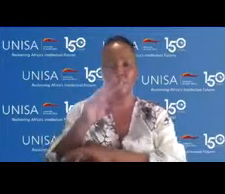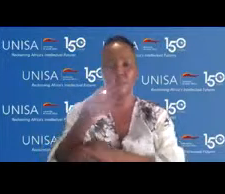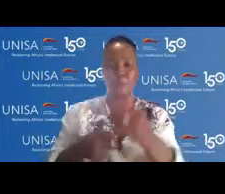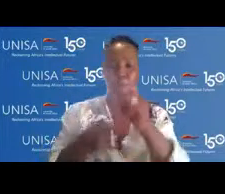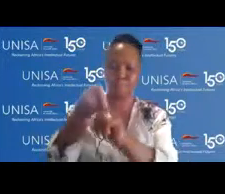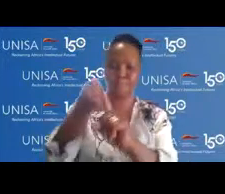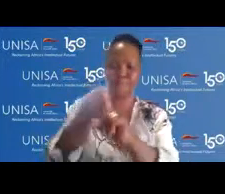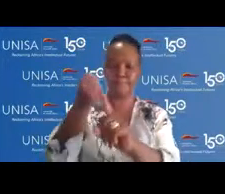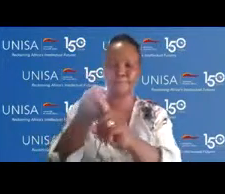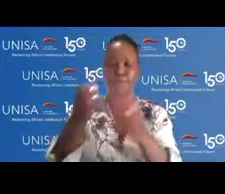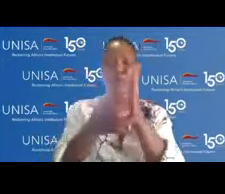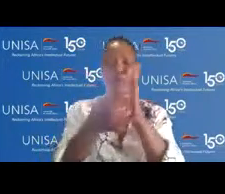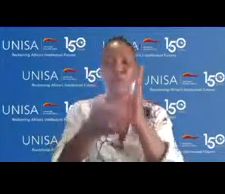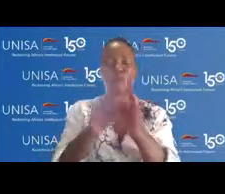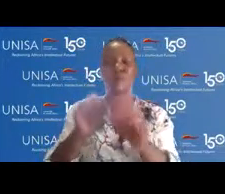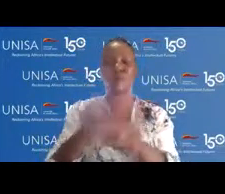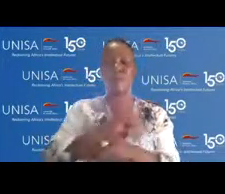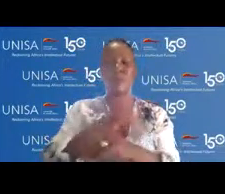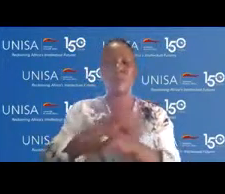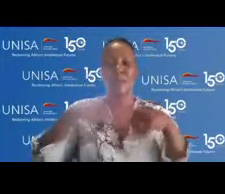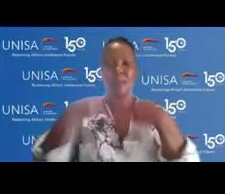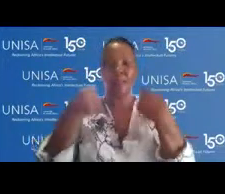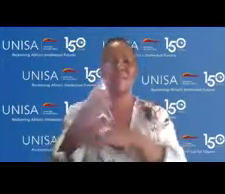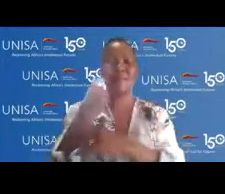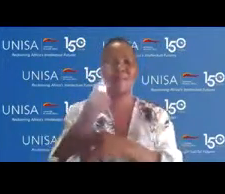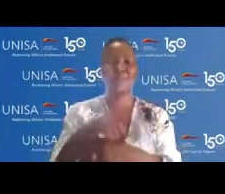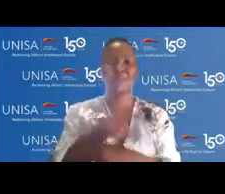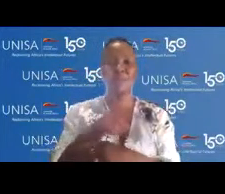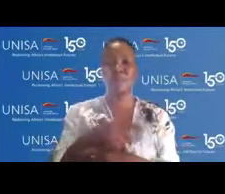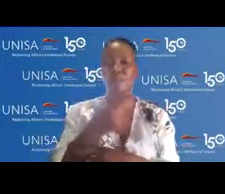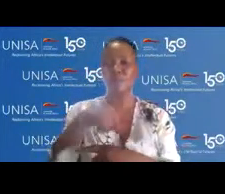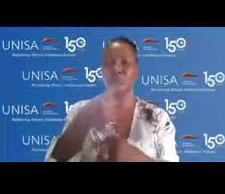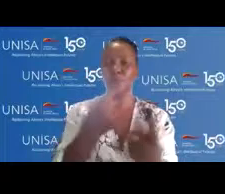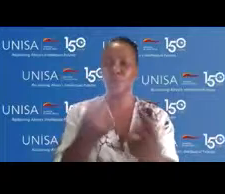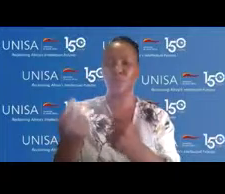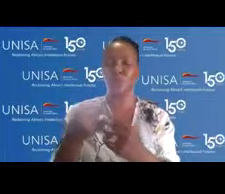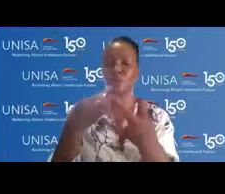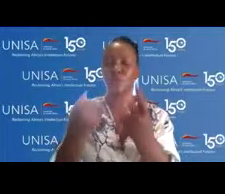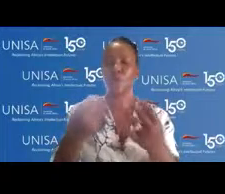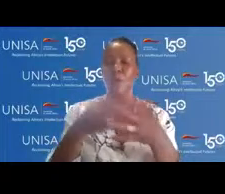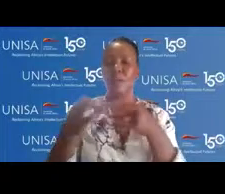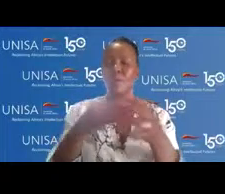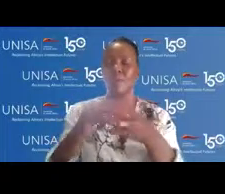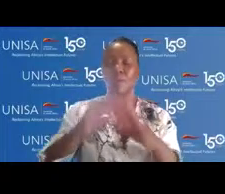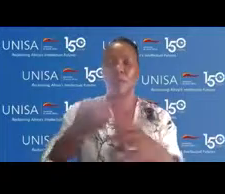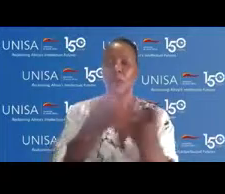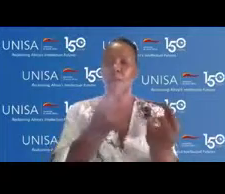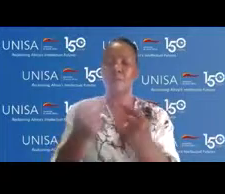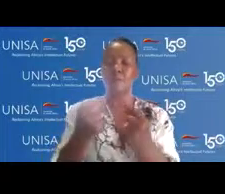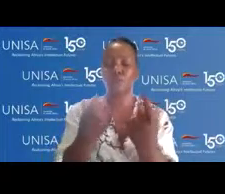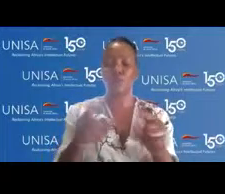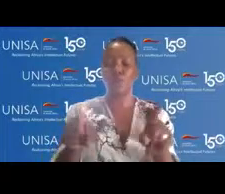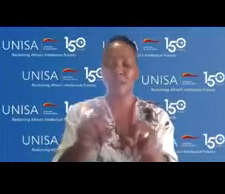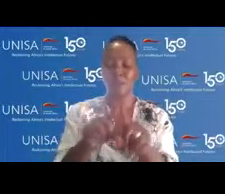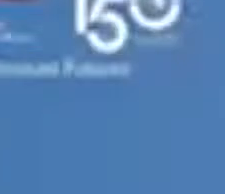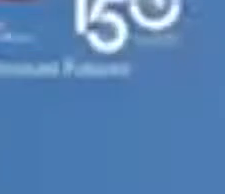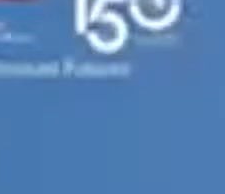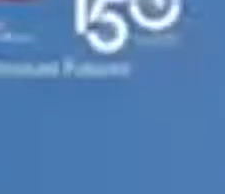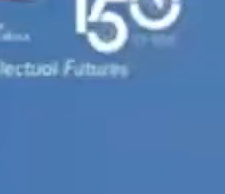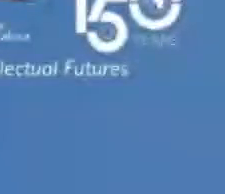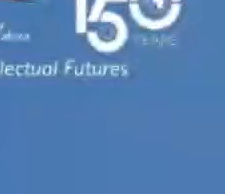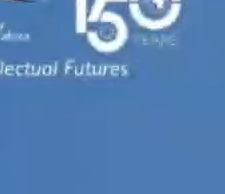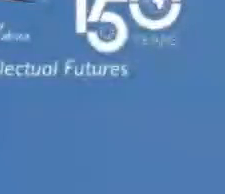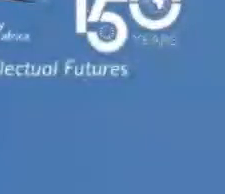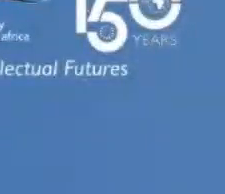to make lives easier for students by you doing whatever we can do, like what we're doing today. So, right, let me continue then. So